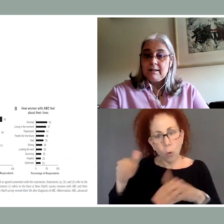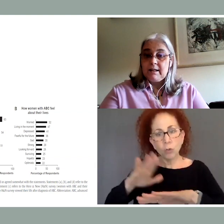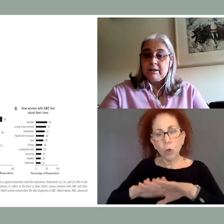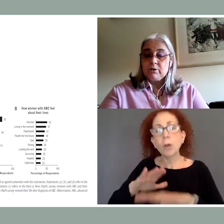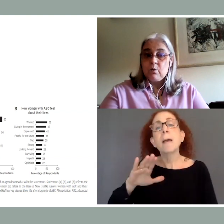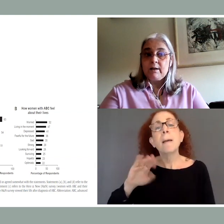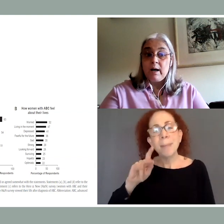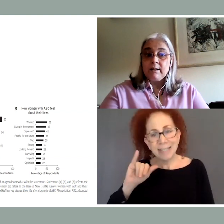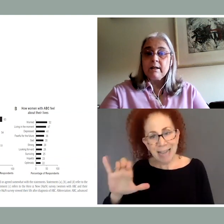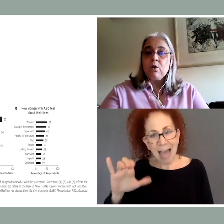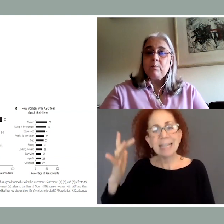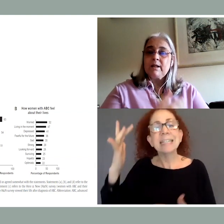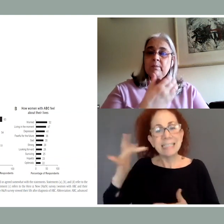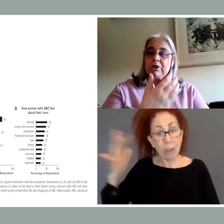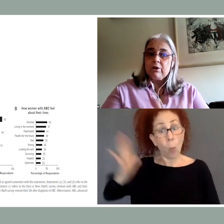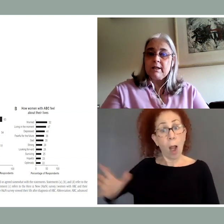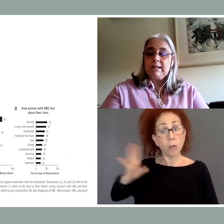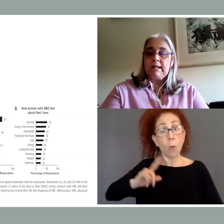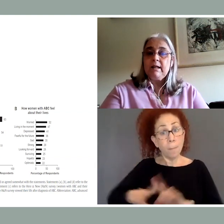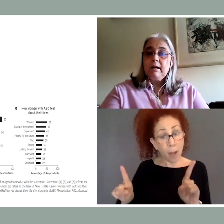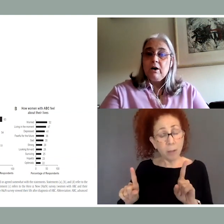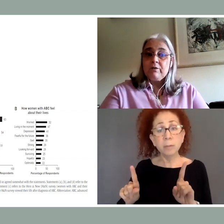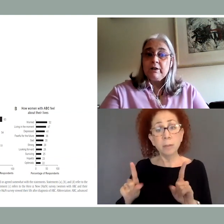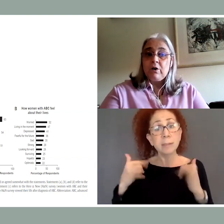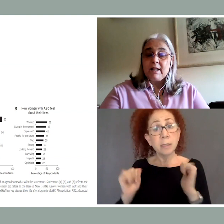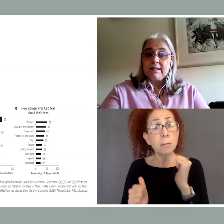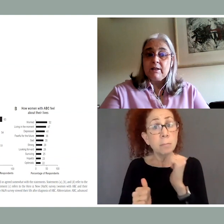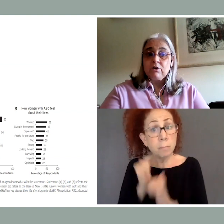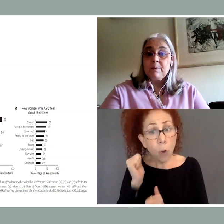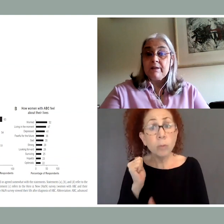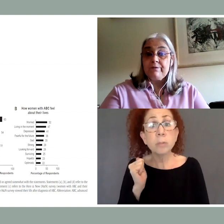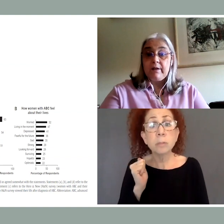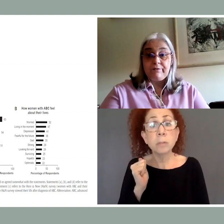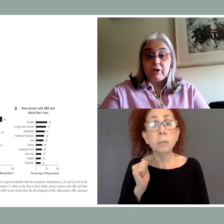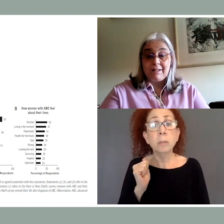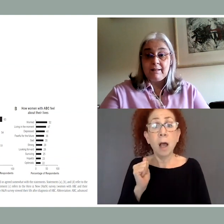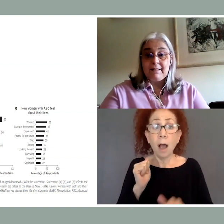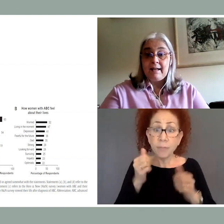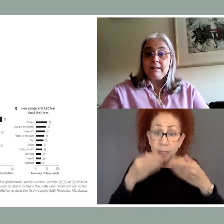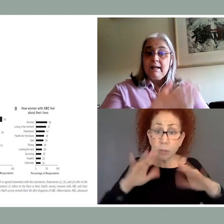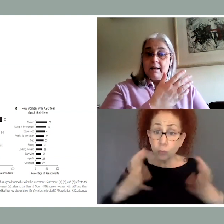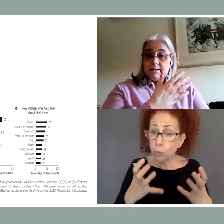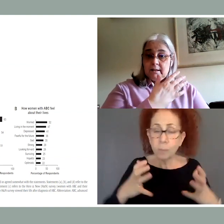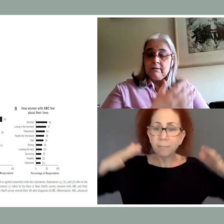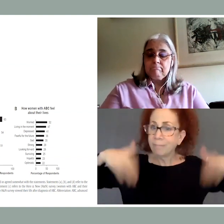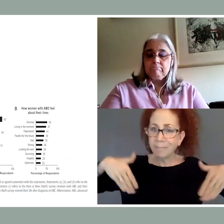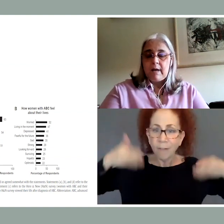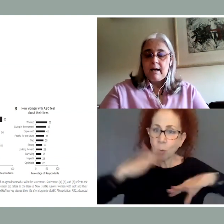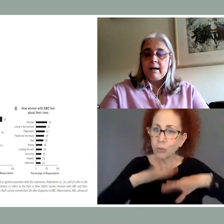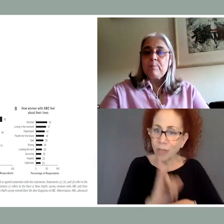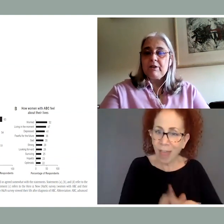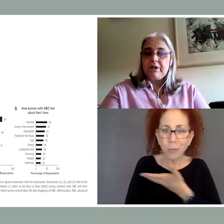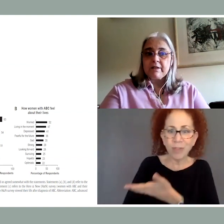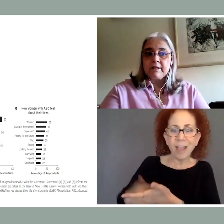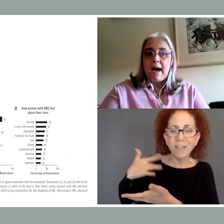metastatic disease quite a while ago, but the majority of advocacy groups have not done that until